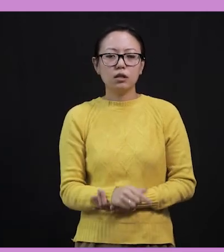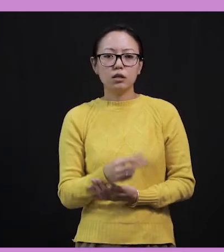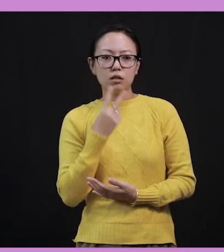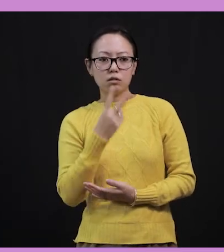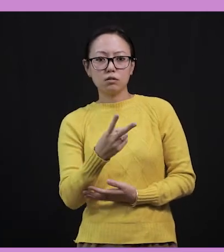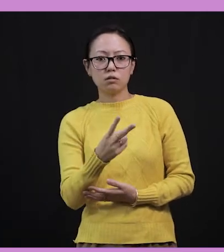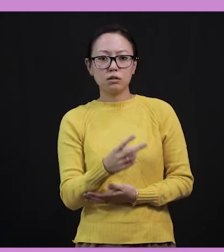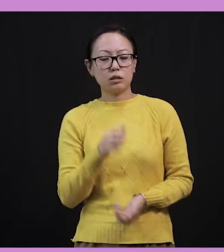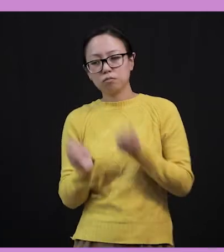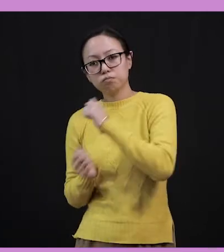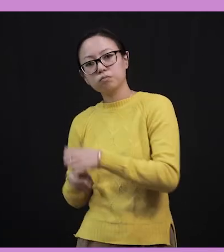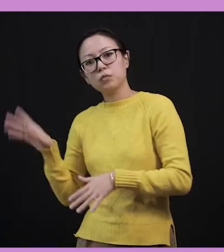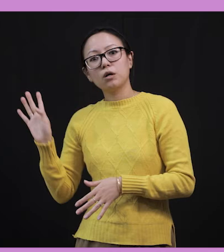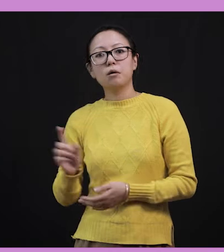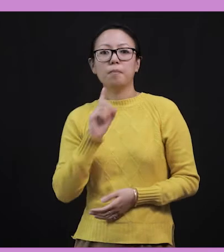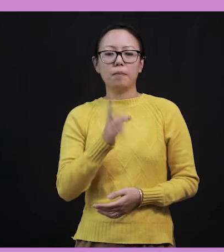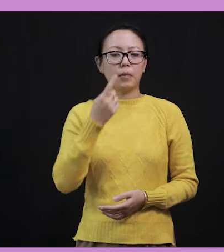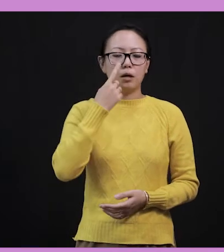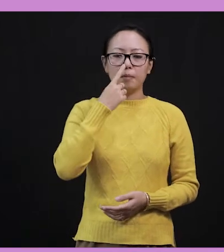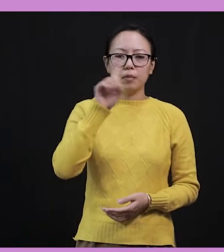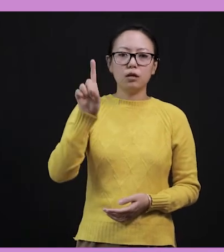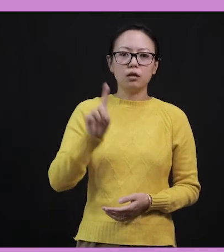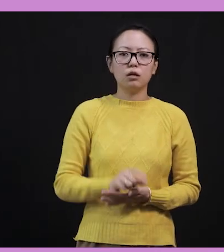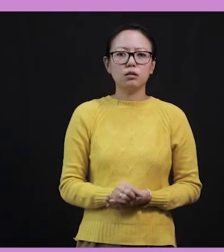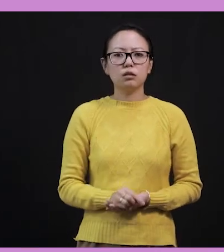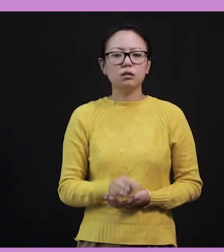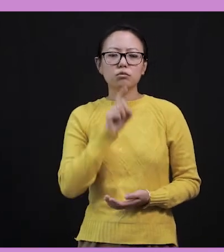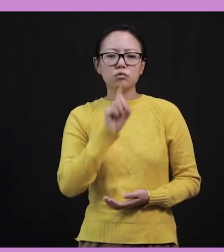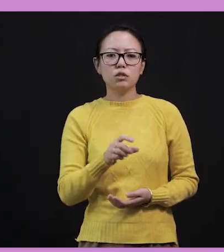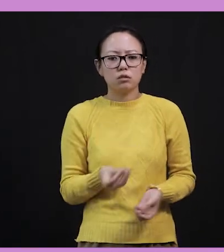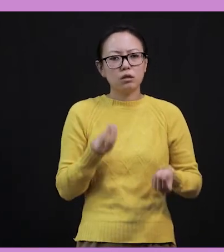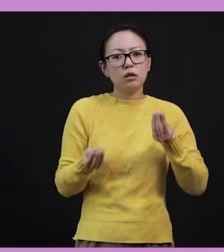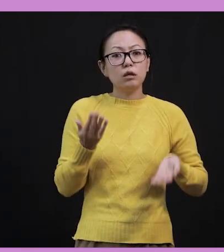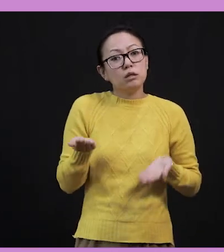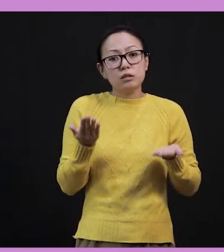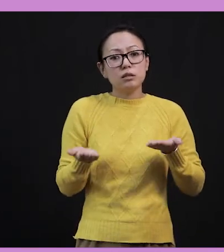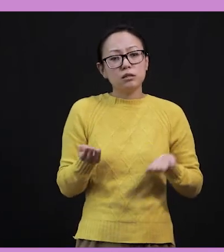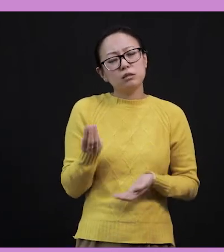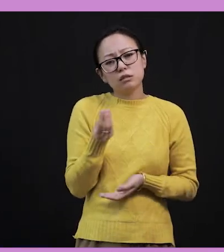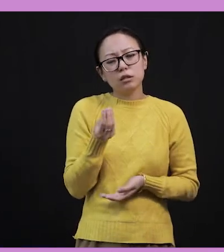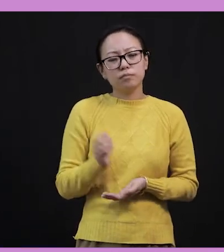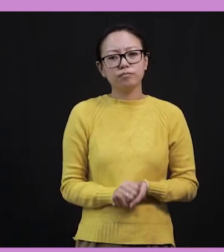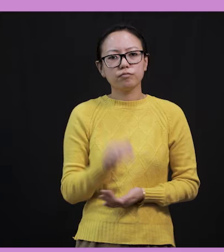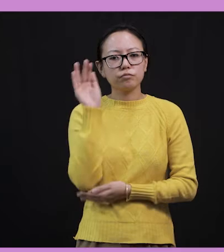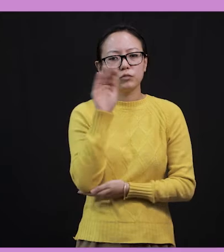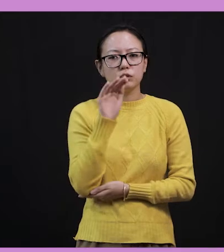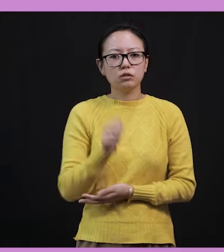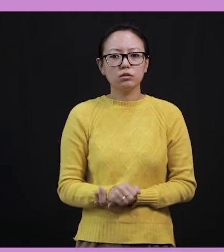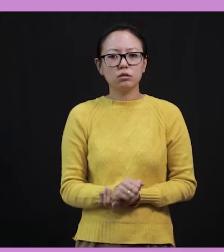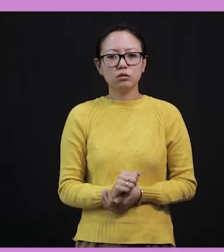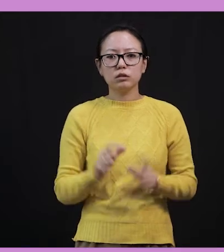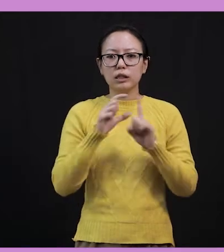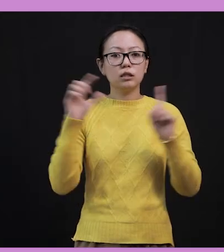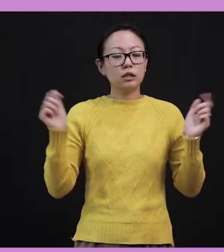his mother informs him that certain kinds of snakes are not dangerous at all. And what do they eat? They